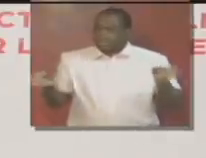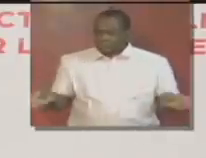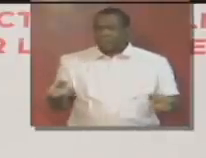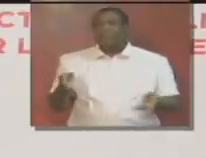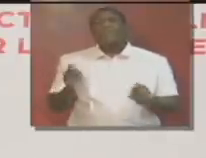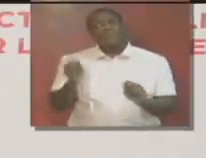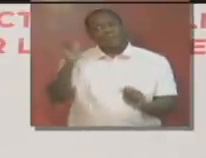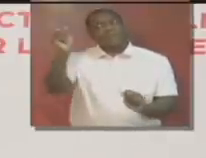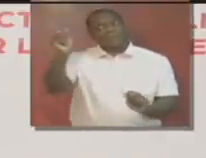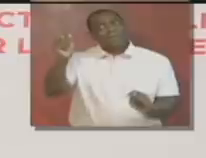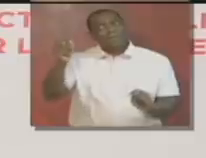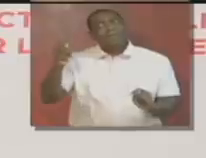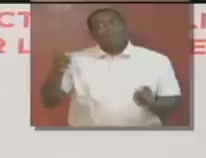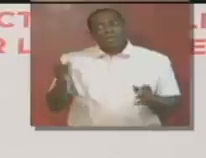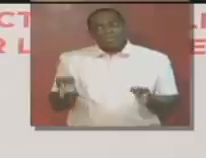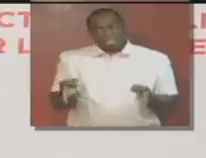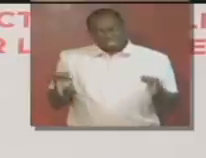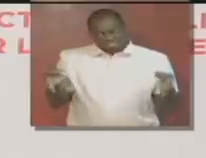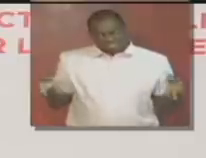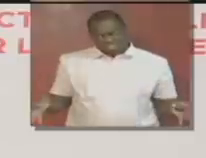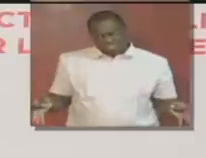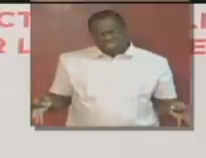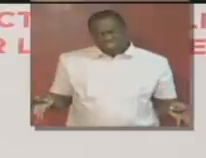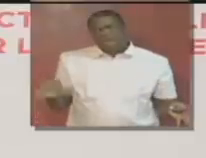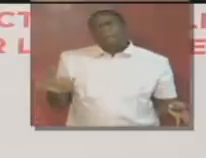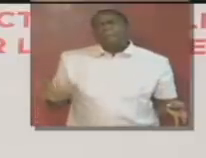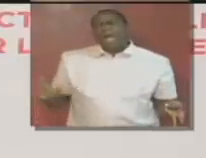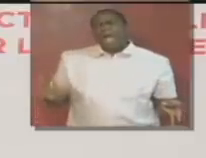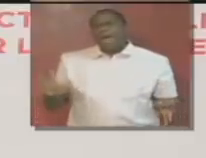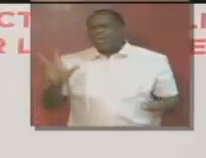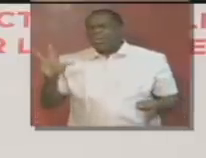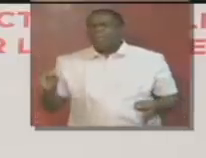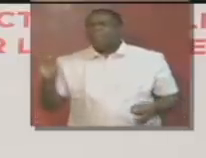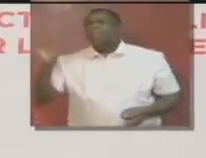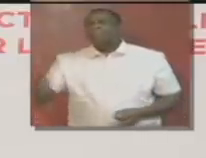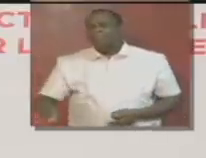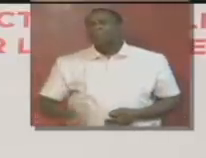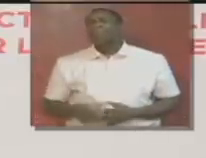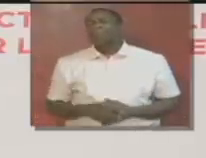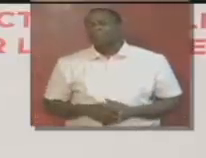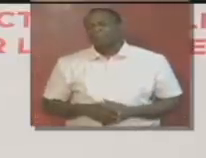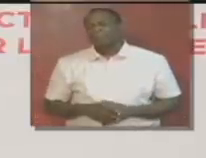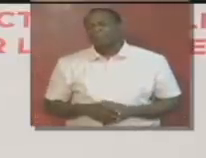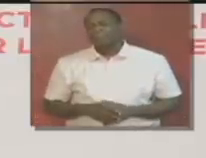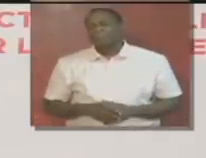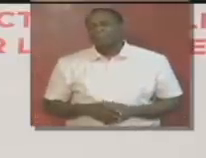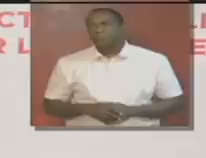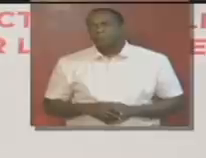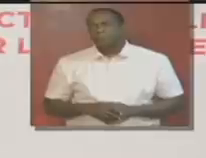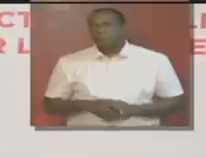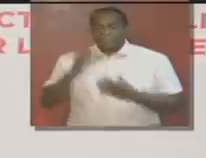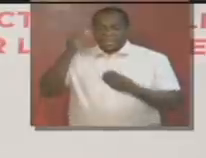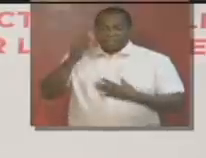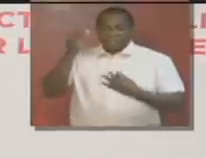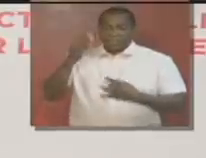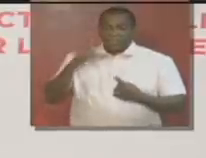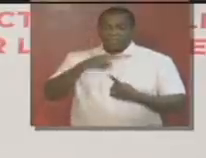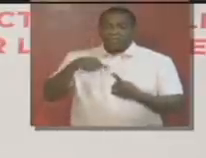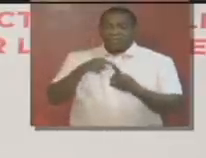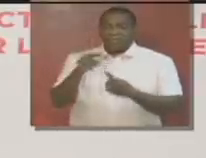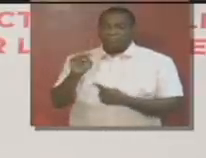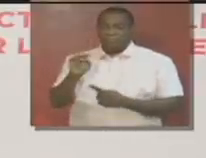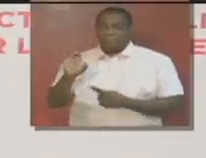obesity somewhere around the 30%. The information on a lot of our non-communicable disease risk